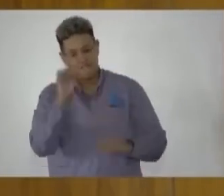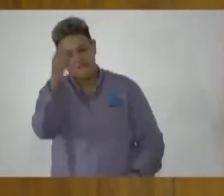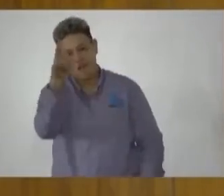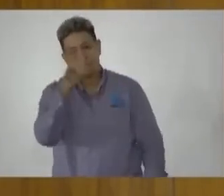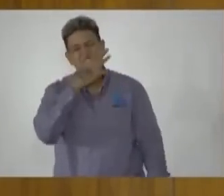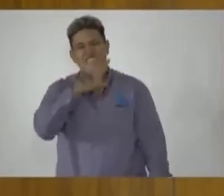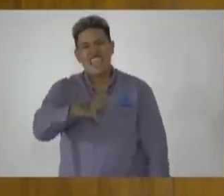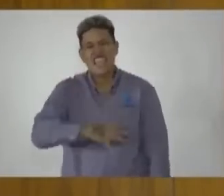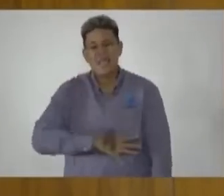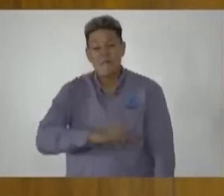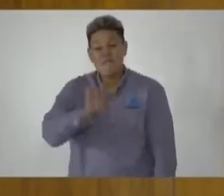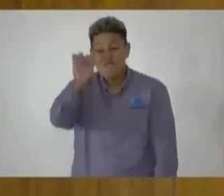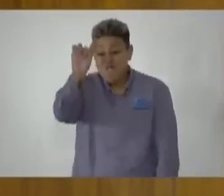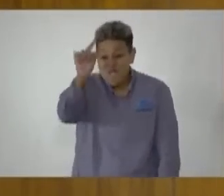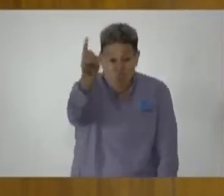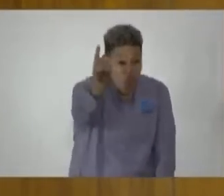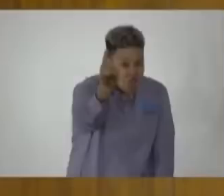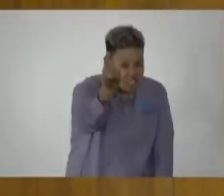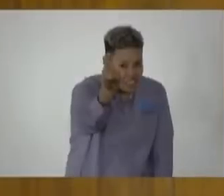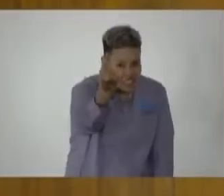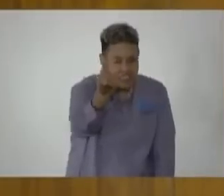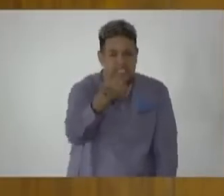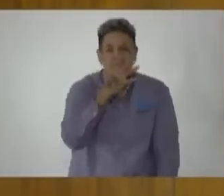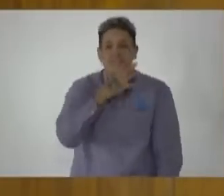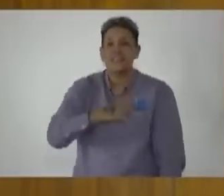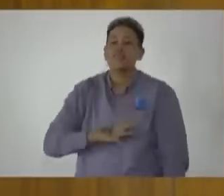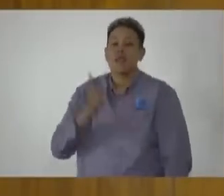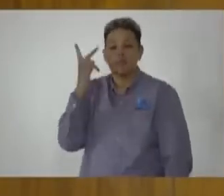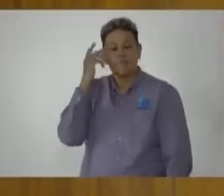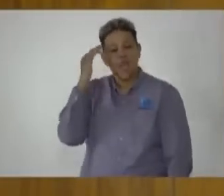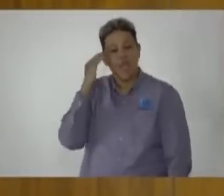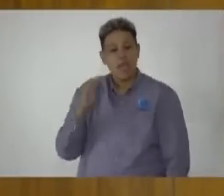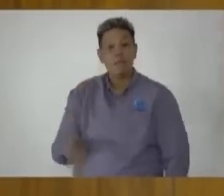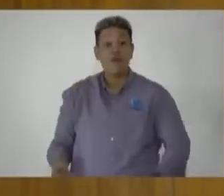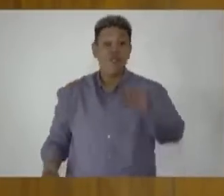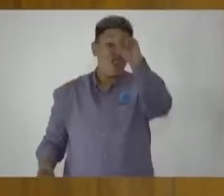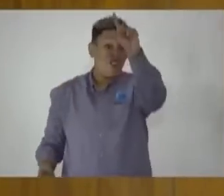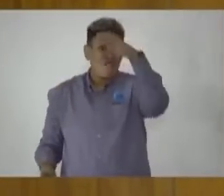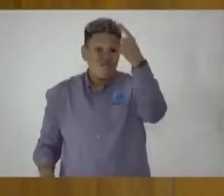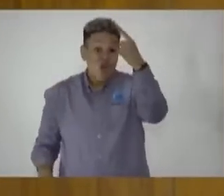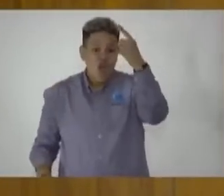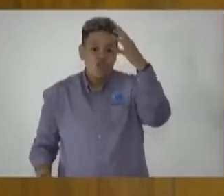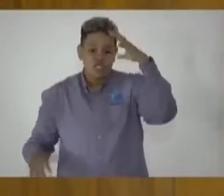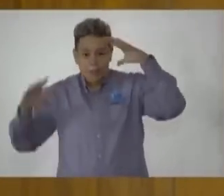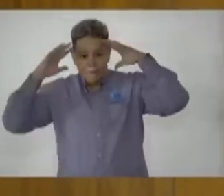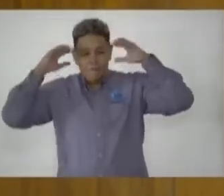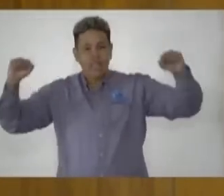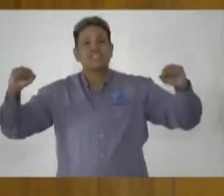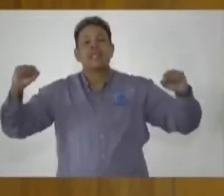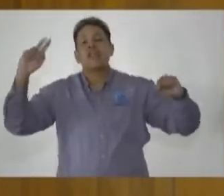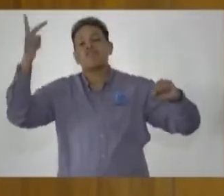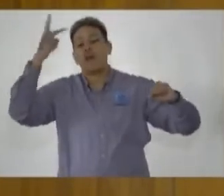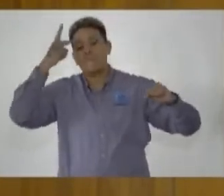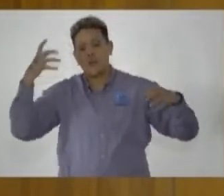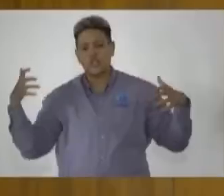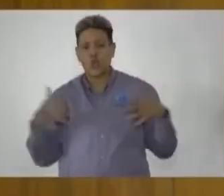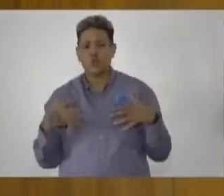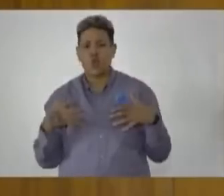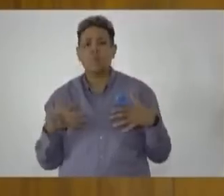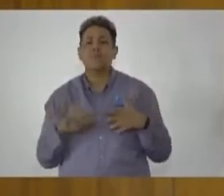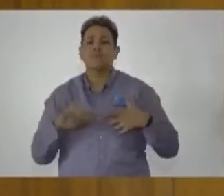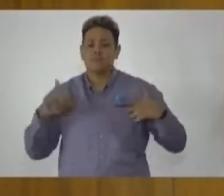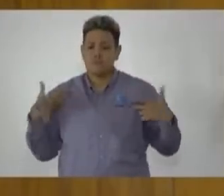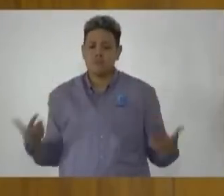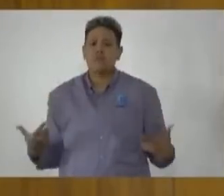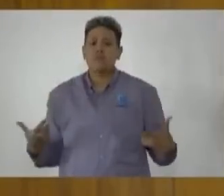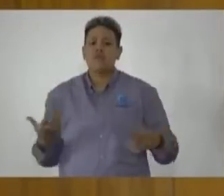first female Prime Minister of Jamaica, the first president of a major